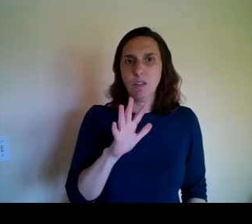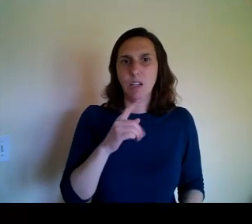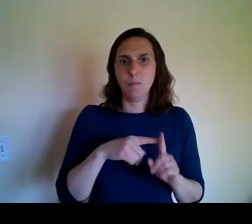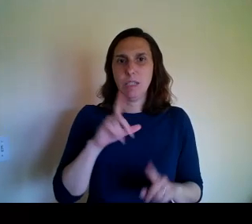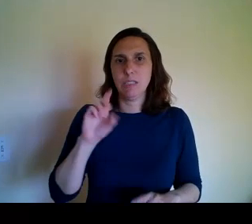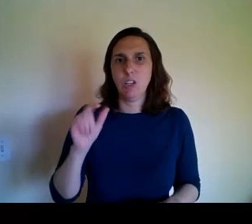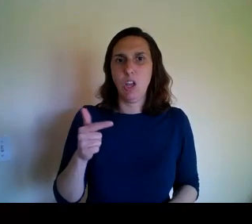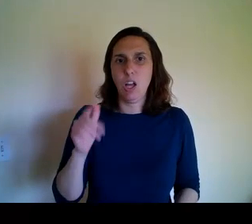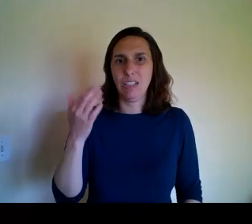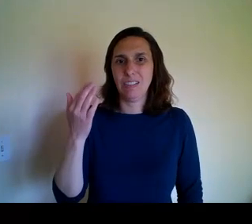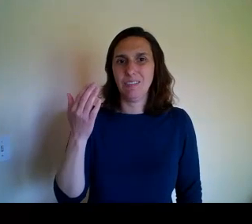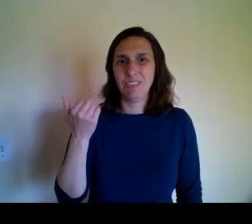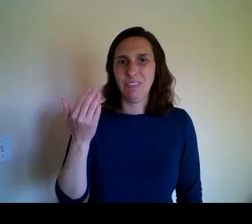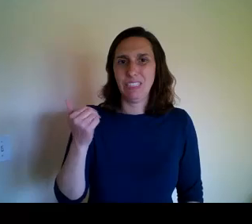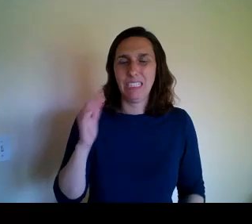minus